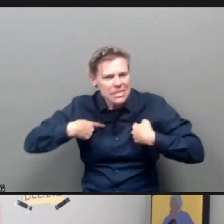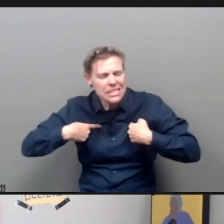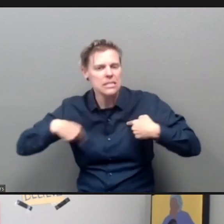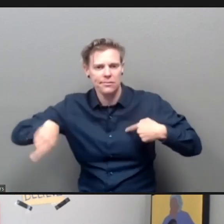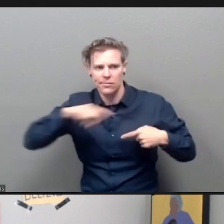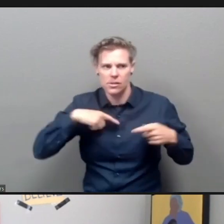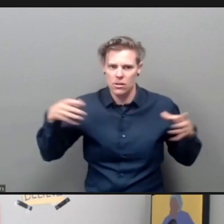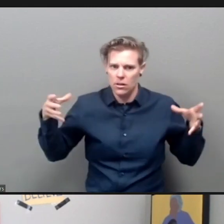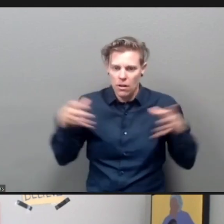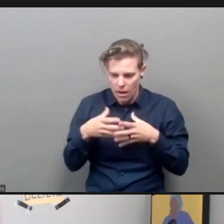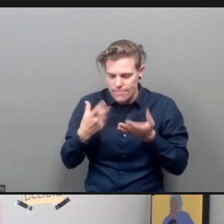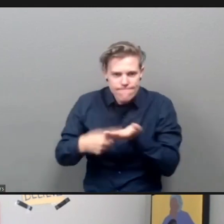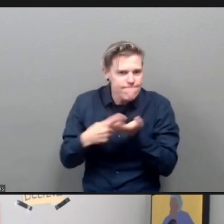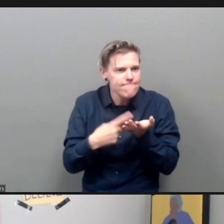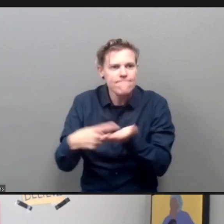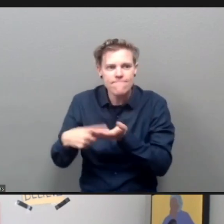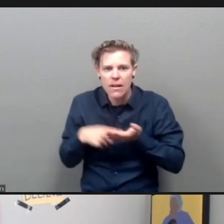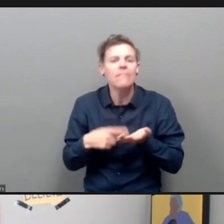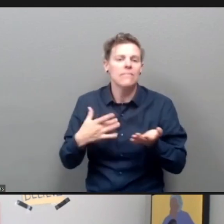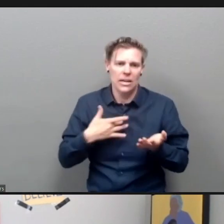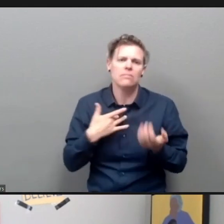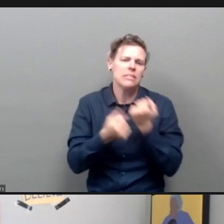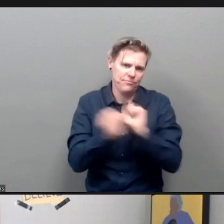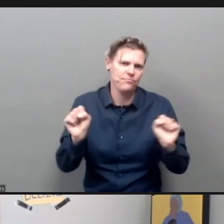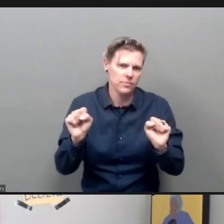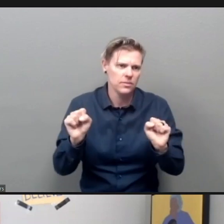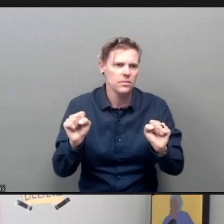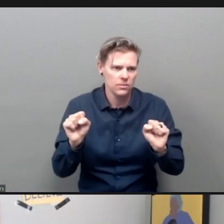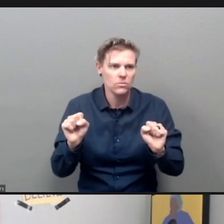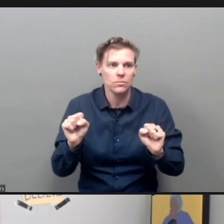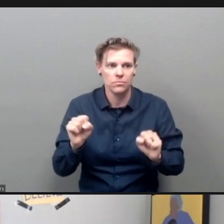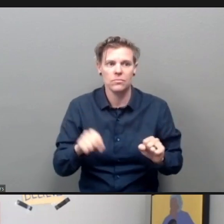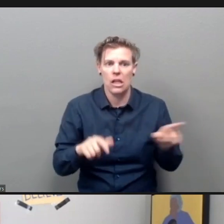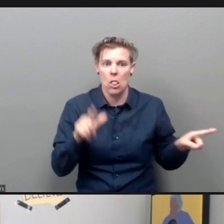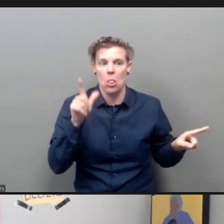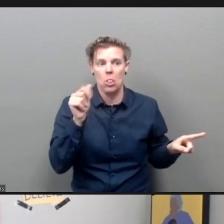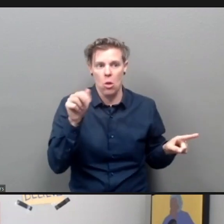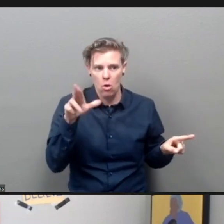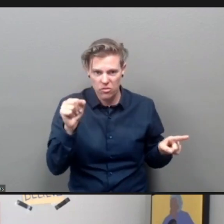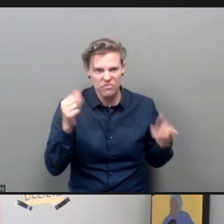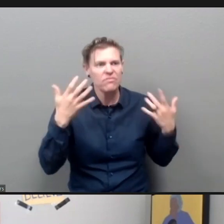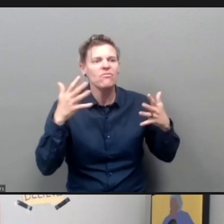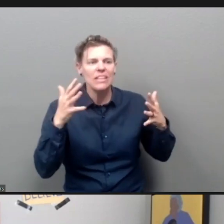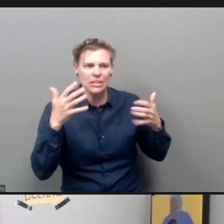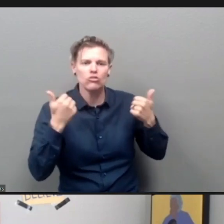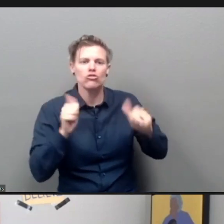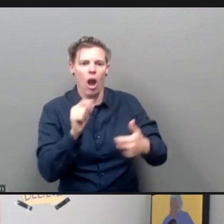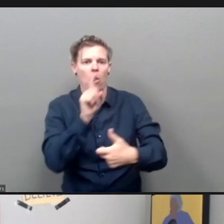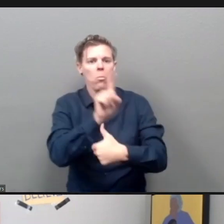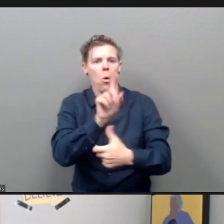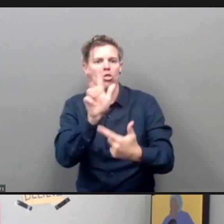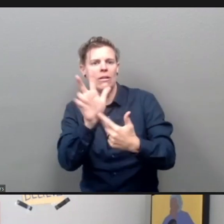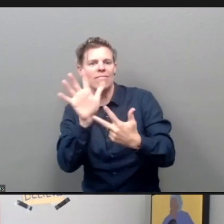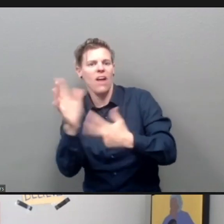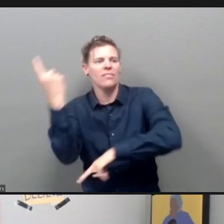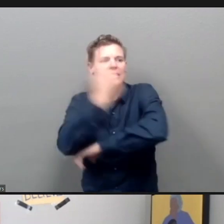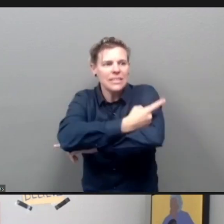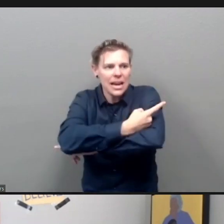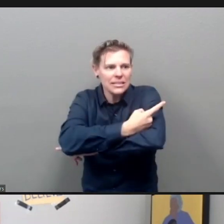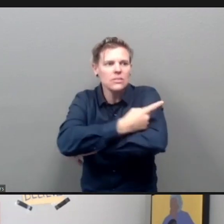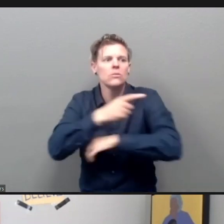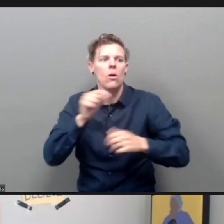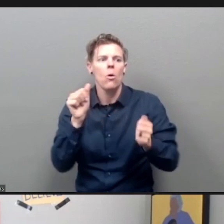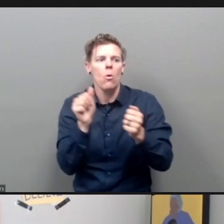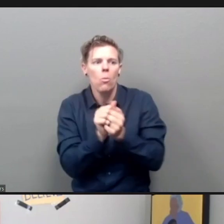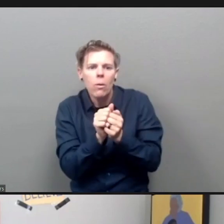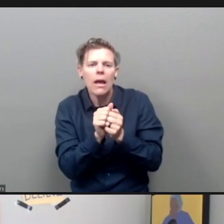had experience with using this method in other settings in shelters and found it very effective as well. But Kurt,